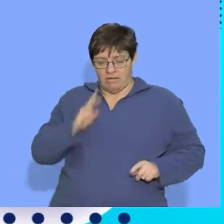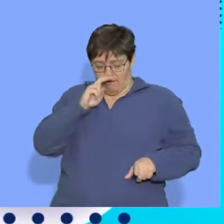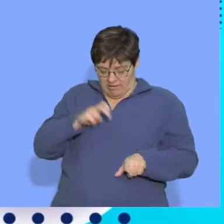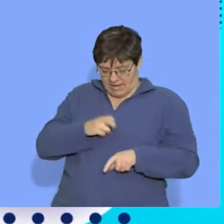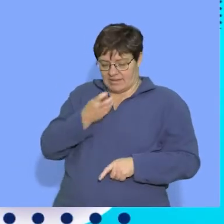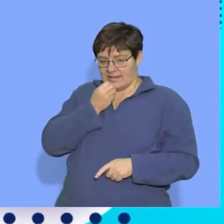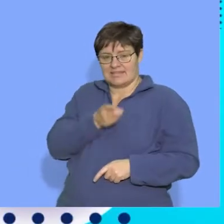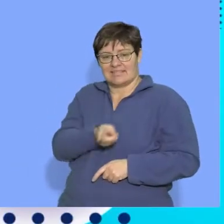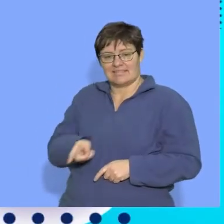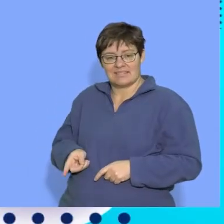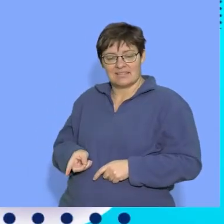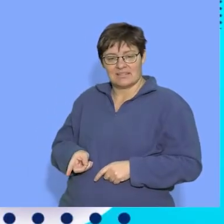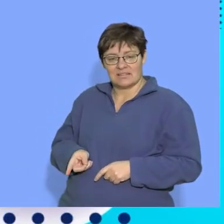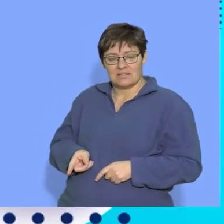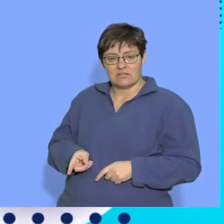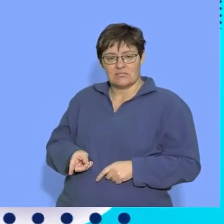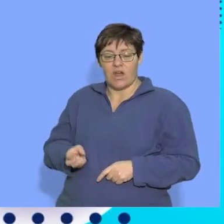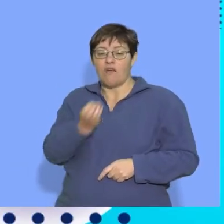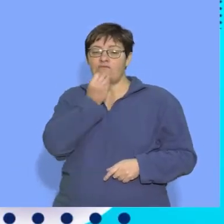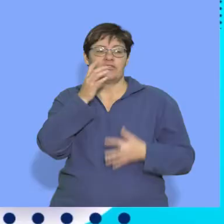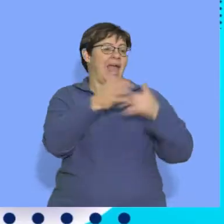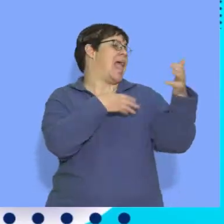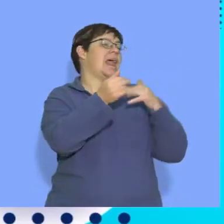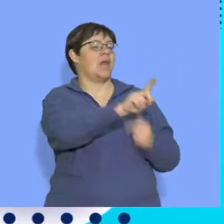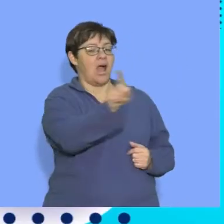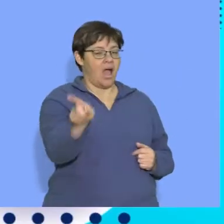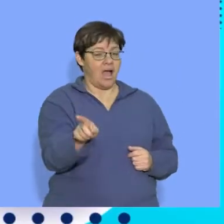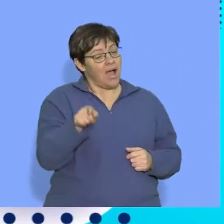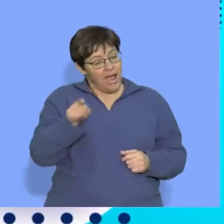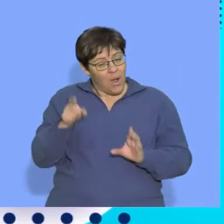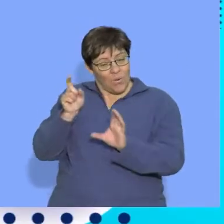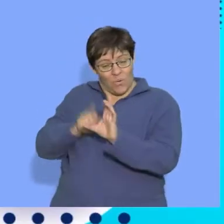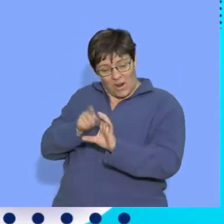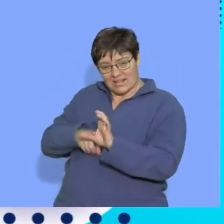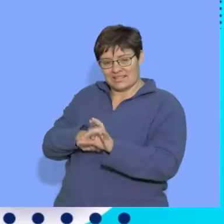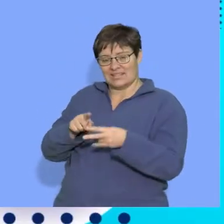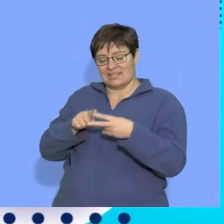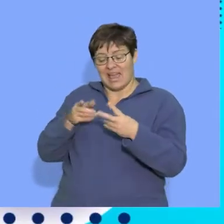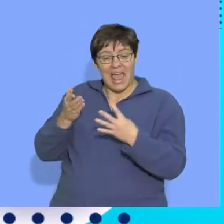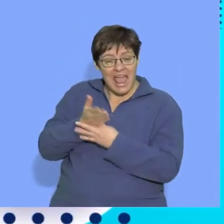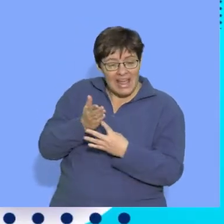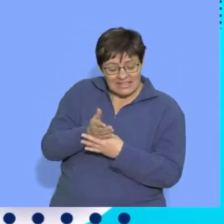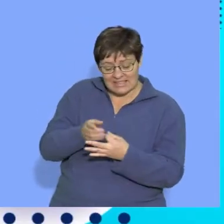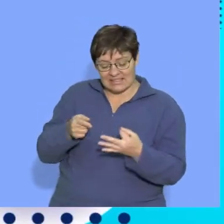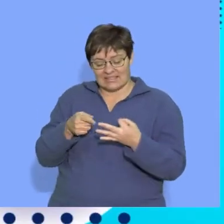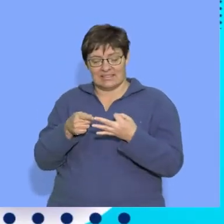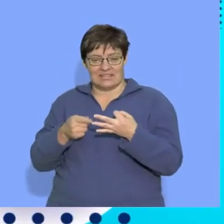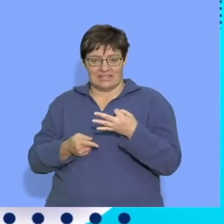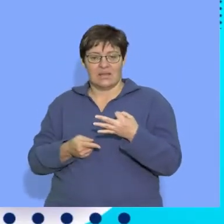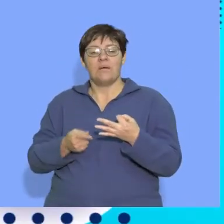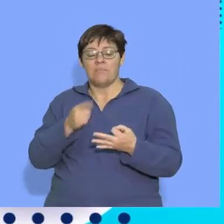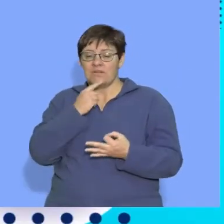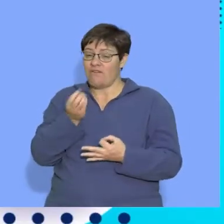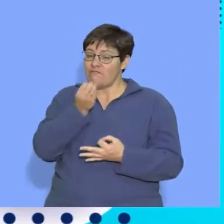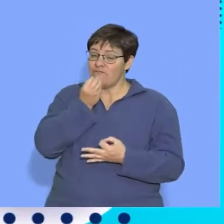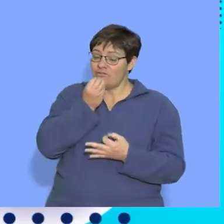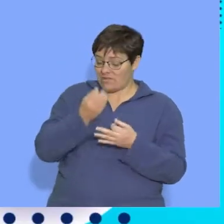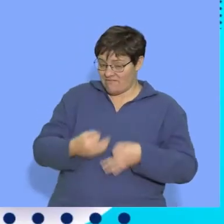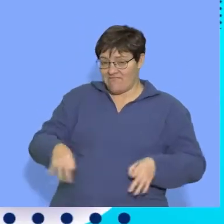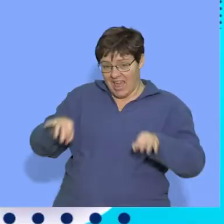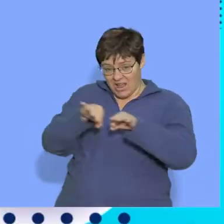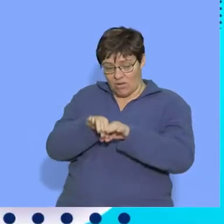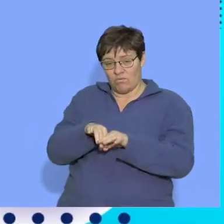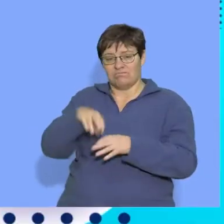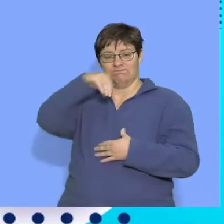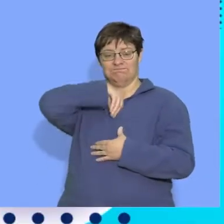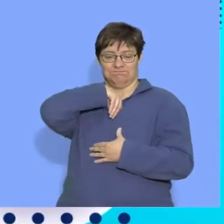so having food is important, but as I mentioned, it's the quality, the accessibility, and the nutritional value of food